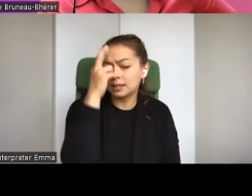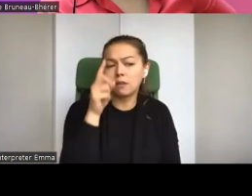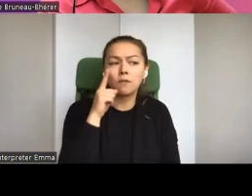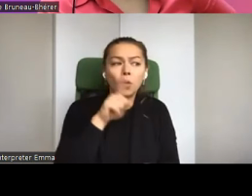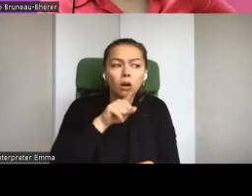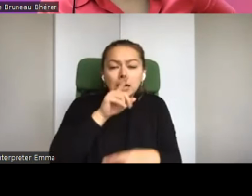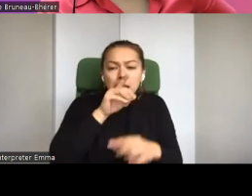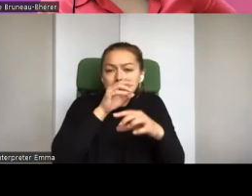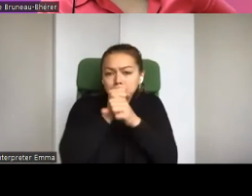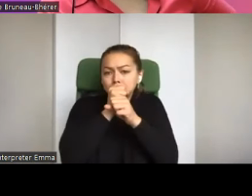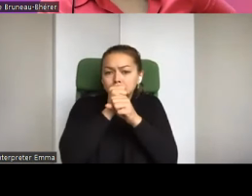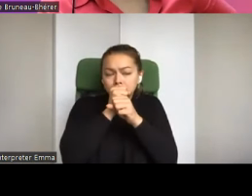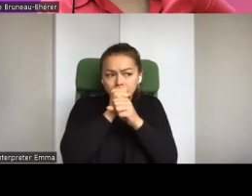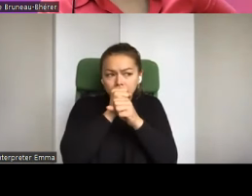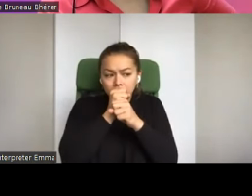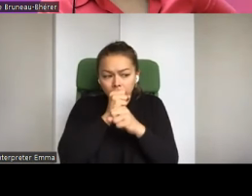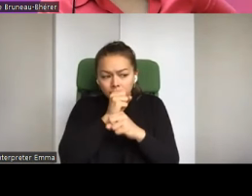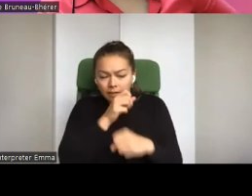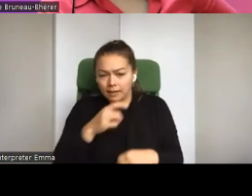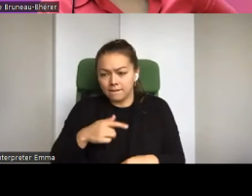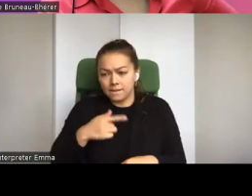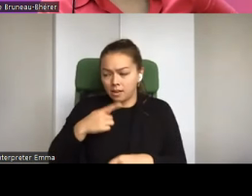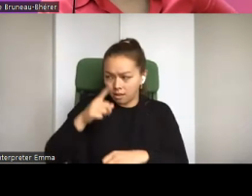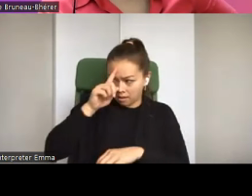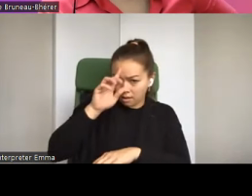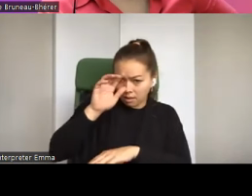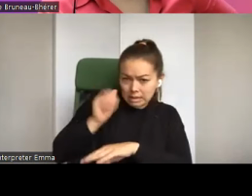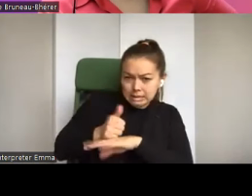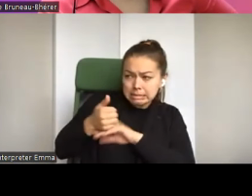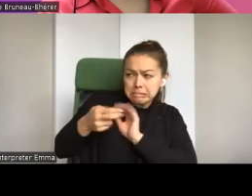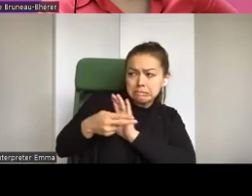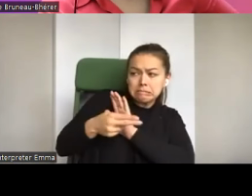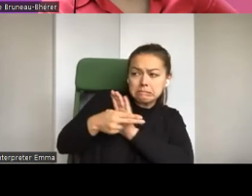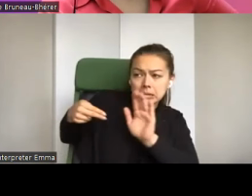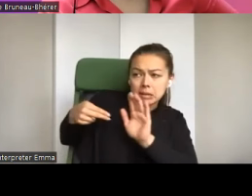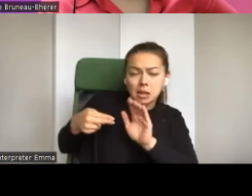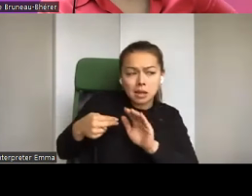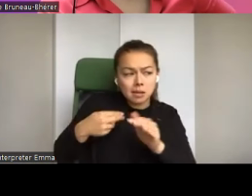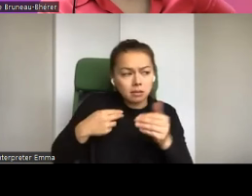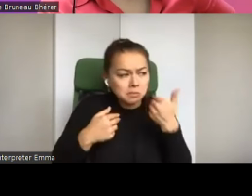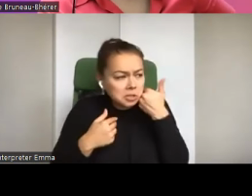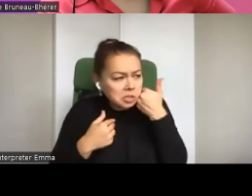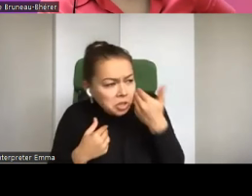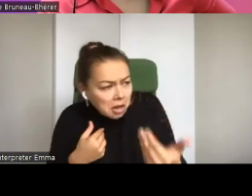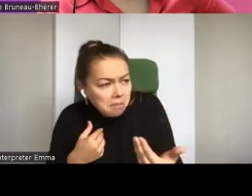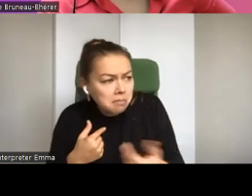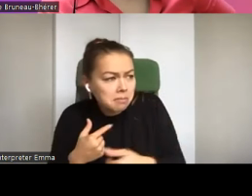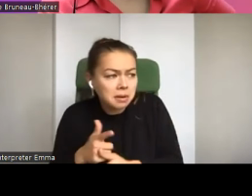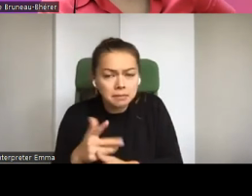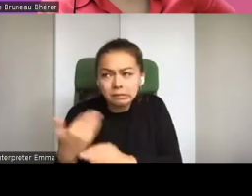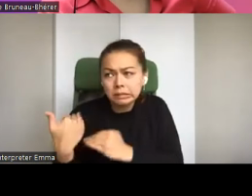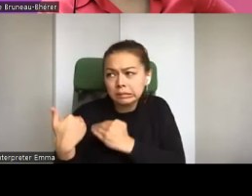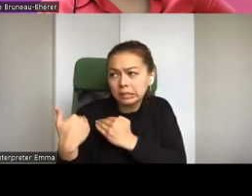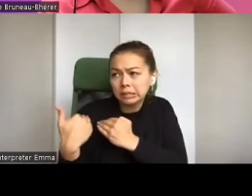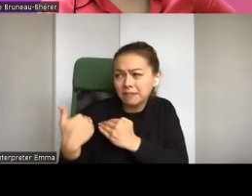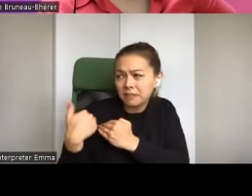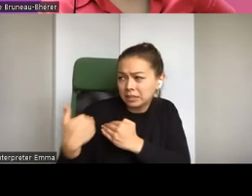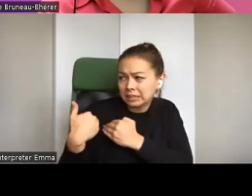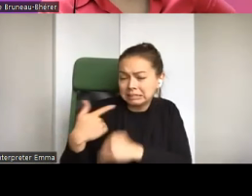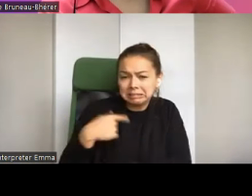by bit, they feel stigmatized. There's shame. There's a feeling of responsibility for the situation.